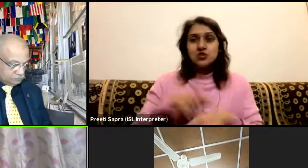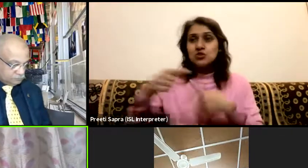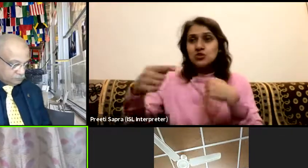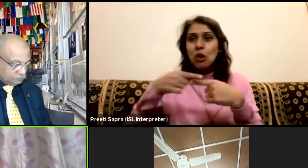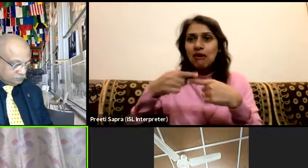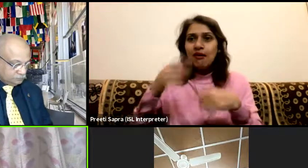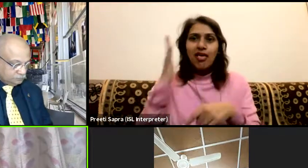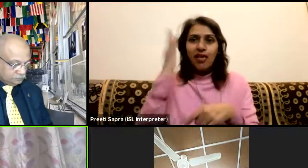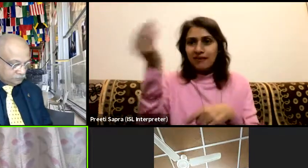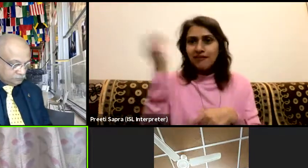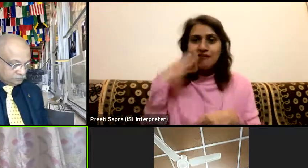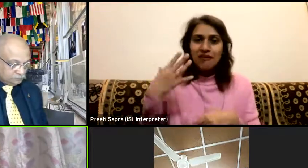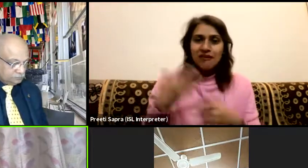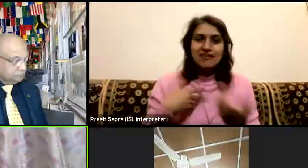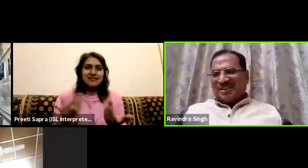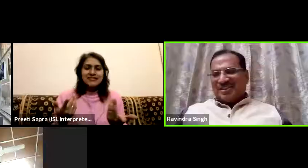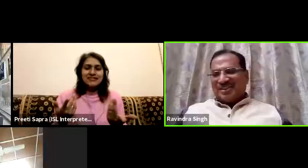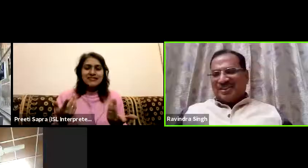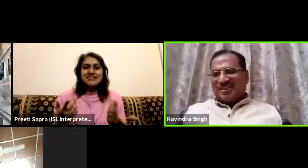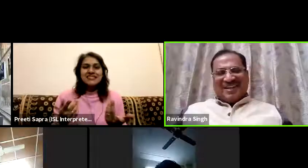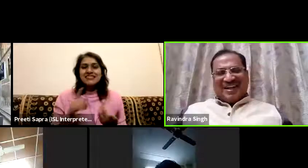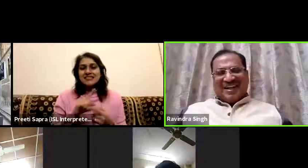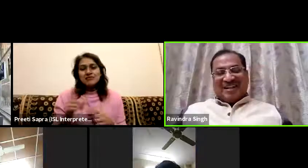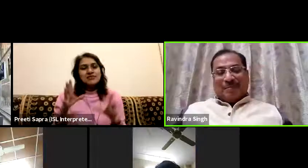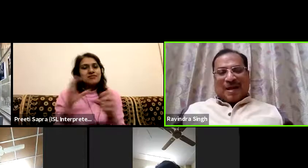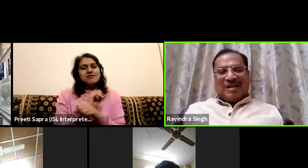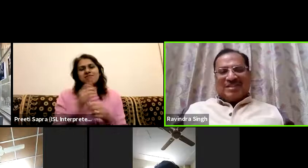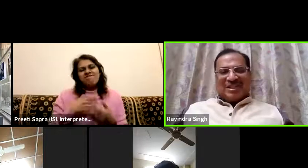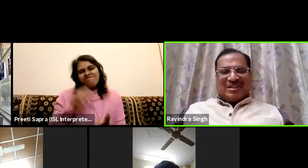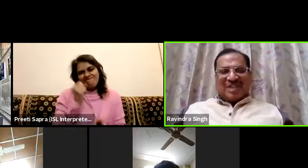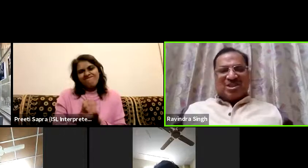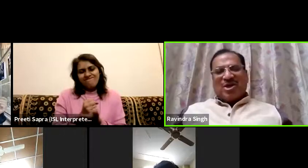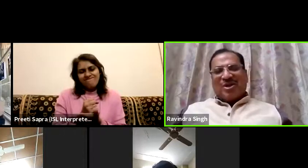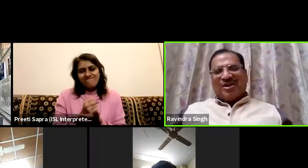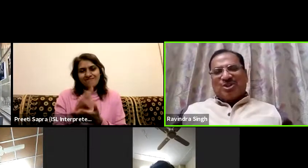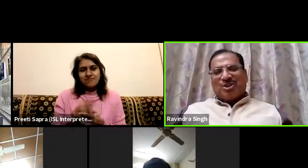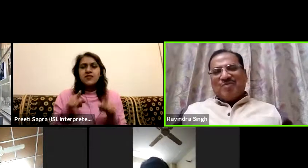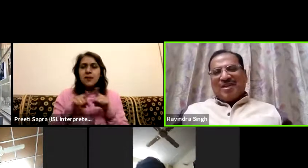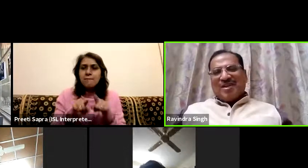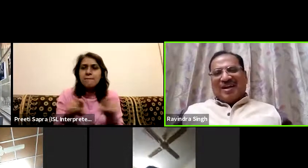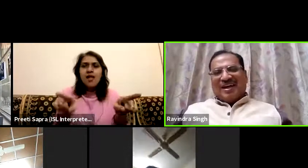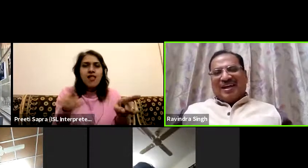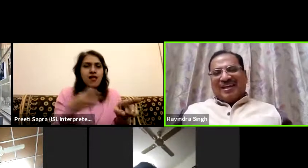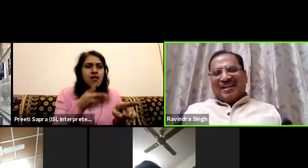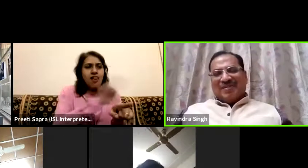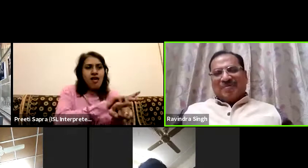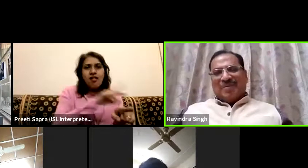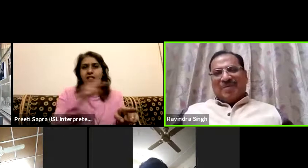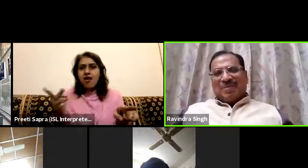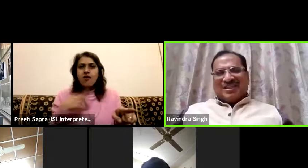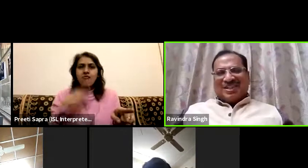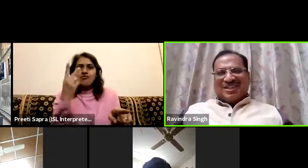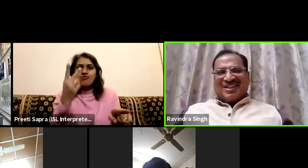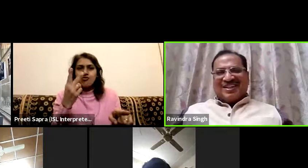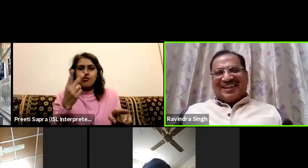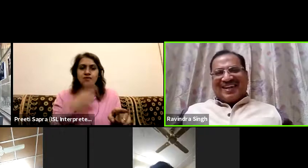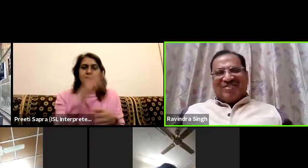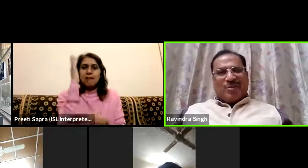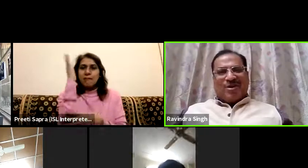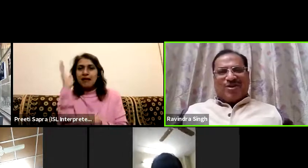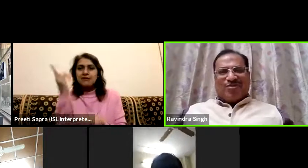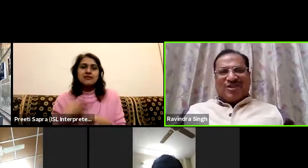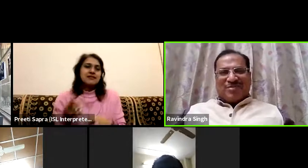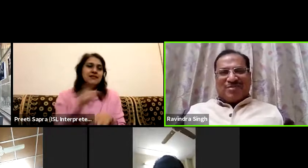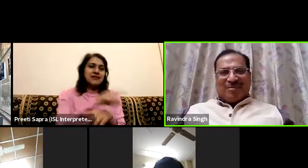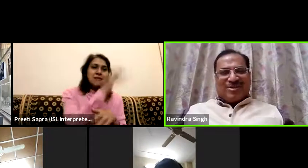but I did not want to miss this session. And there's a parallel session that is going on, so I made my presentation there and I